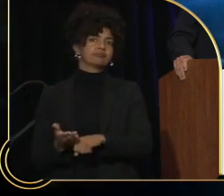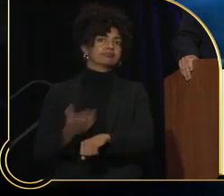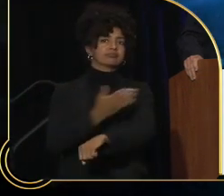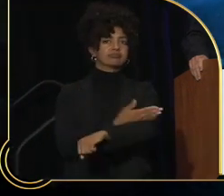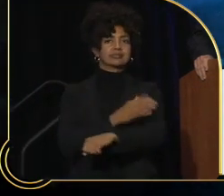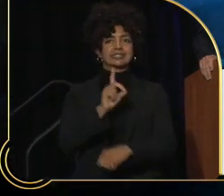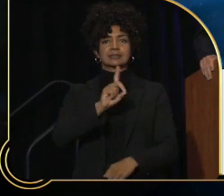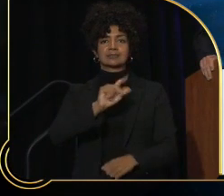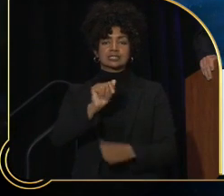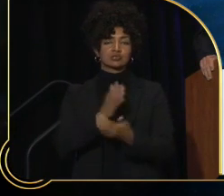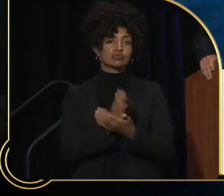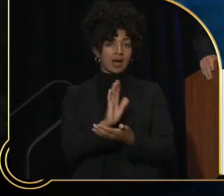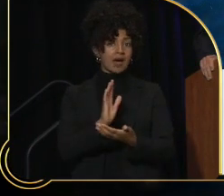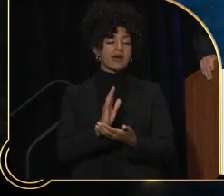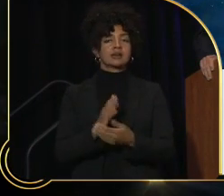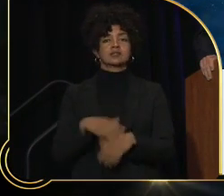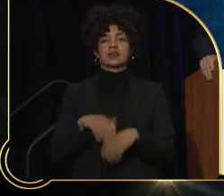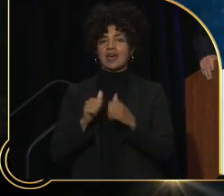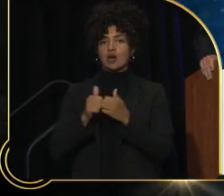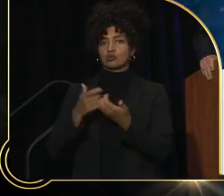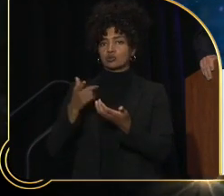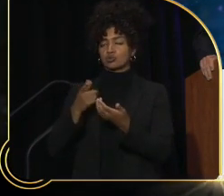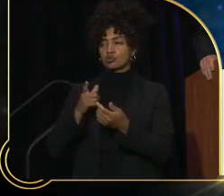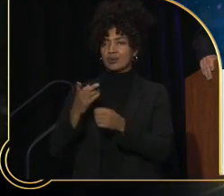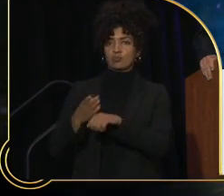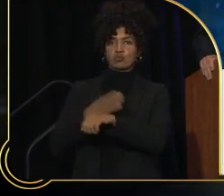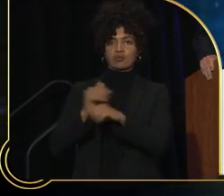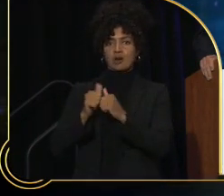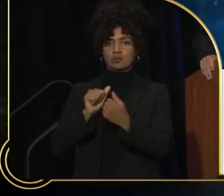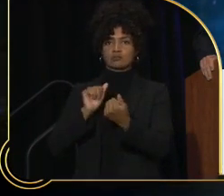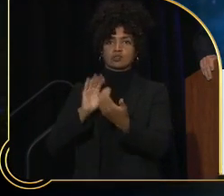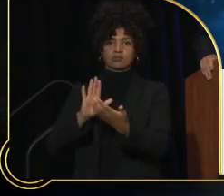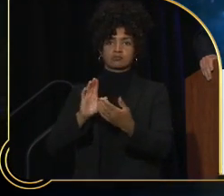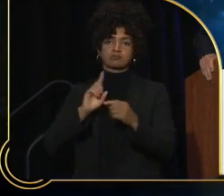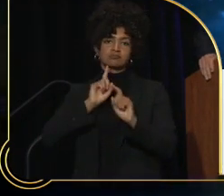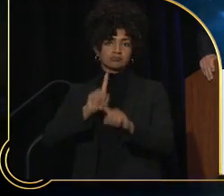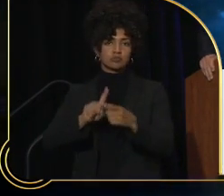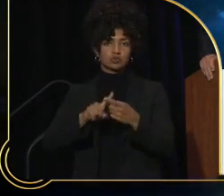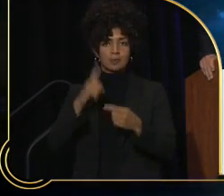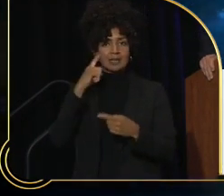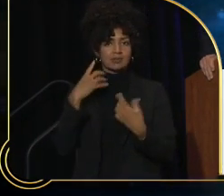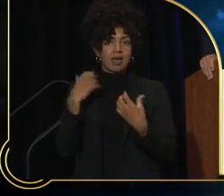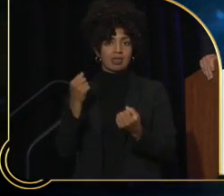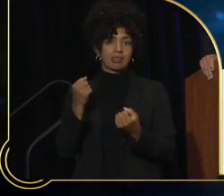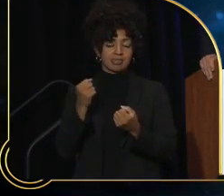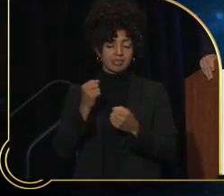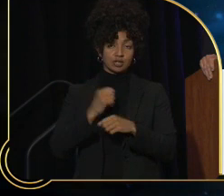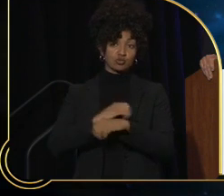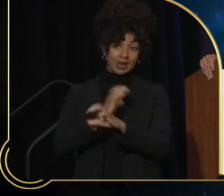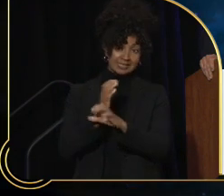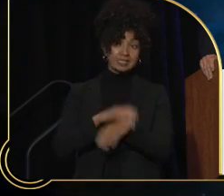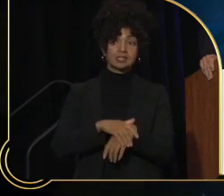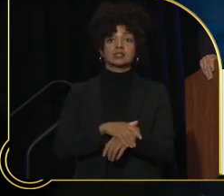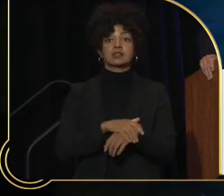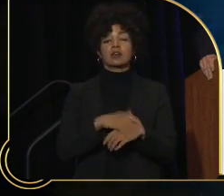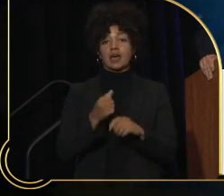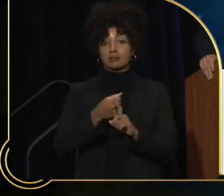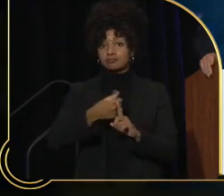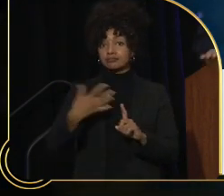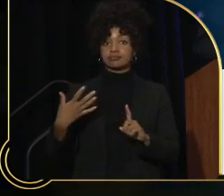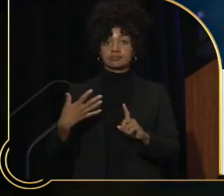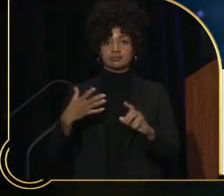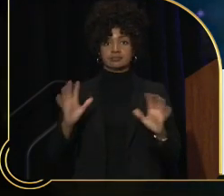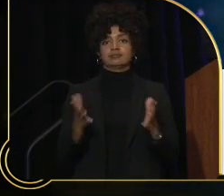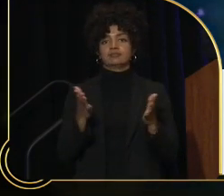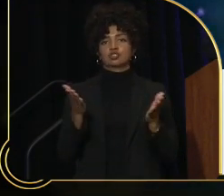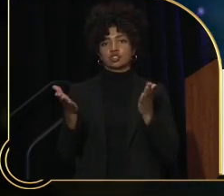responding to mental health crises, and expand peer and community-based services. And the center is also litigating cutting-edge